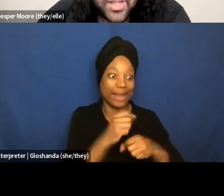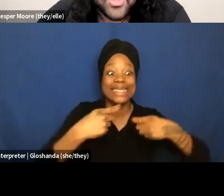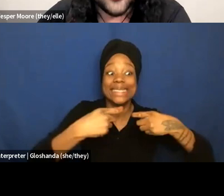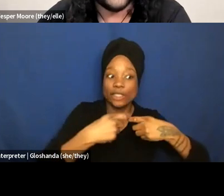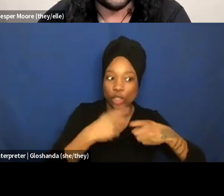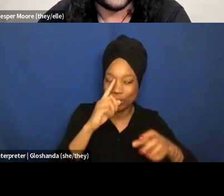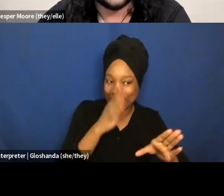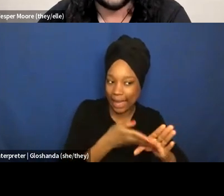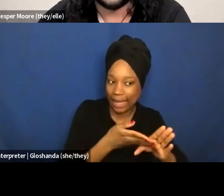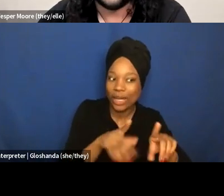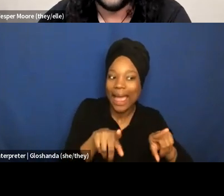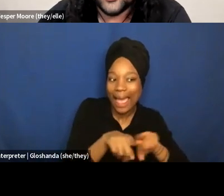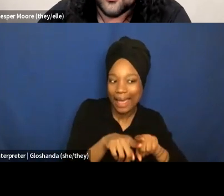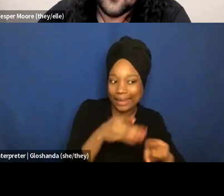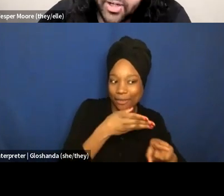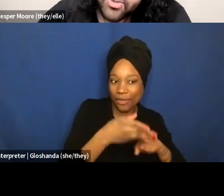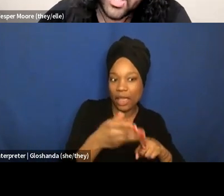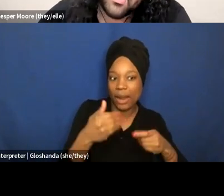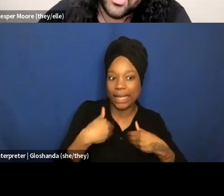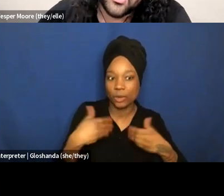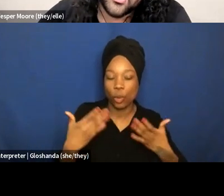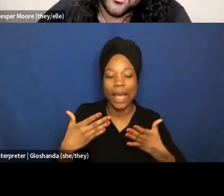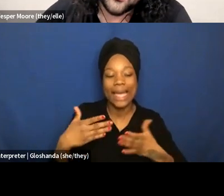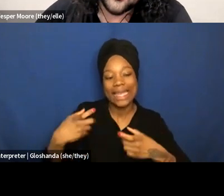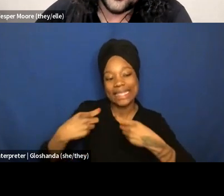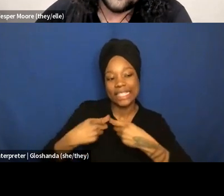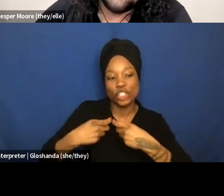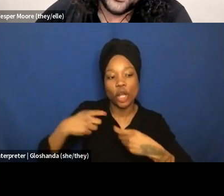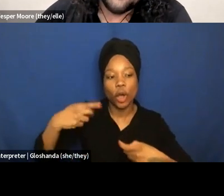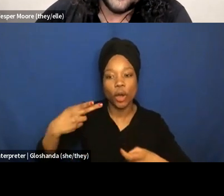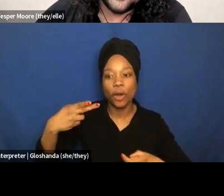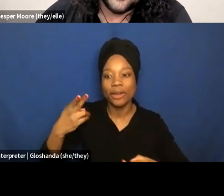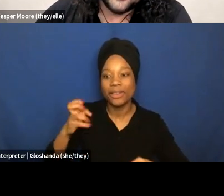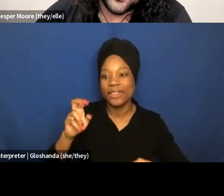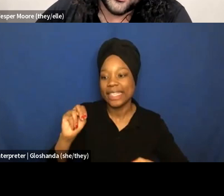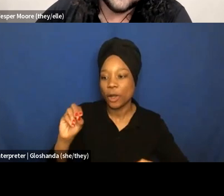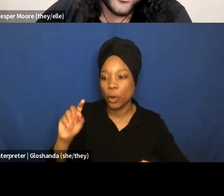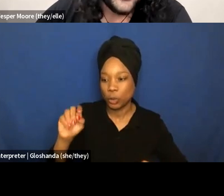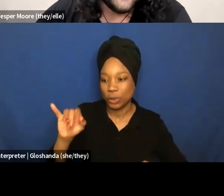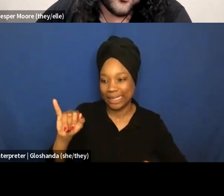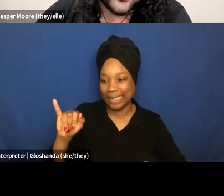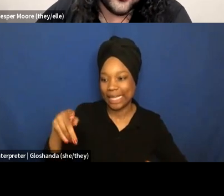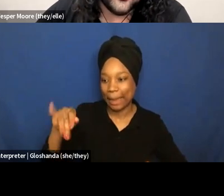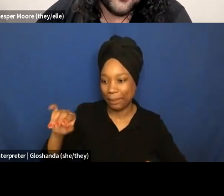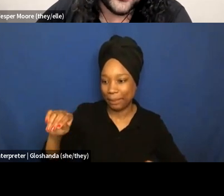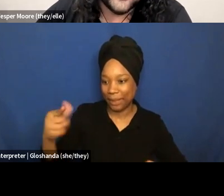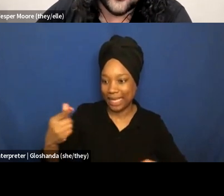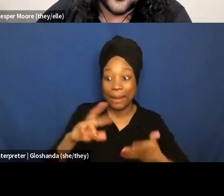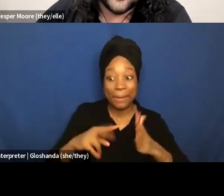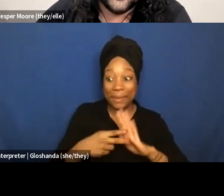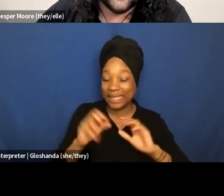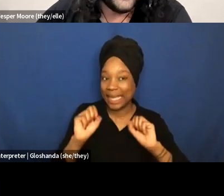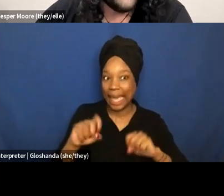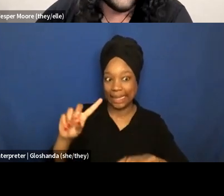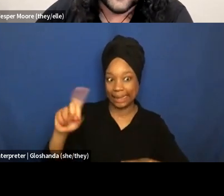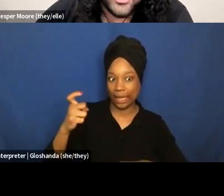as a field is working on something called digital phenotyping, which would be able to diagnose you based